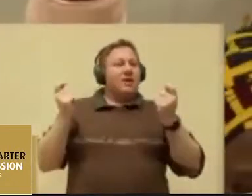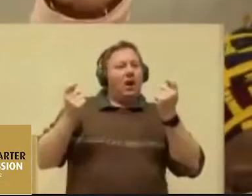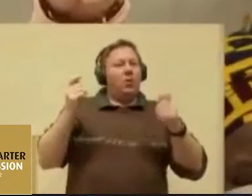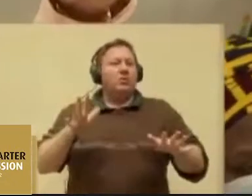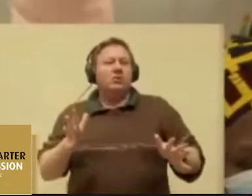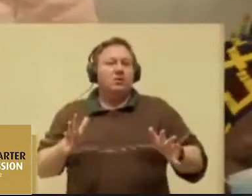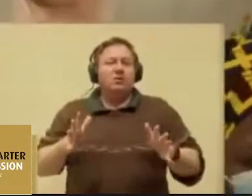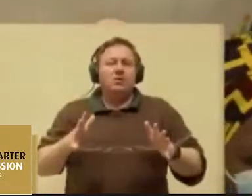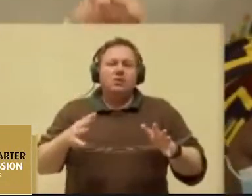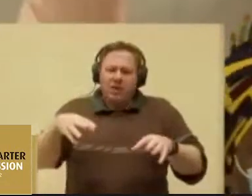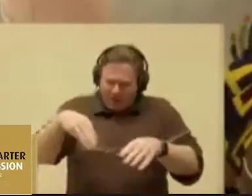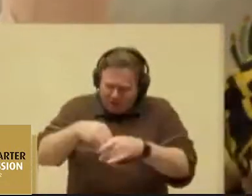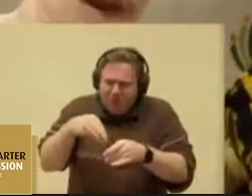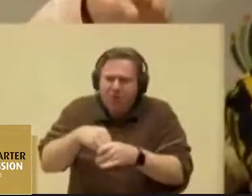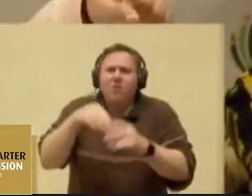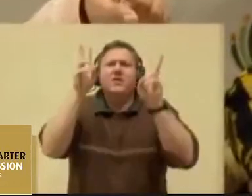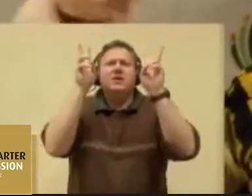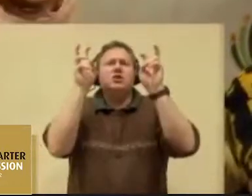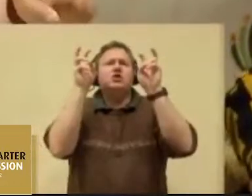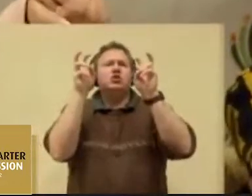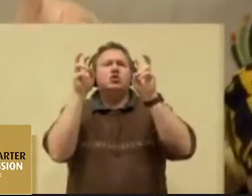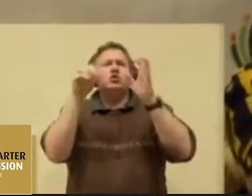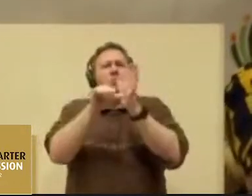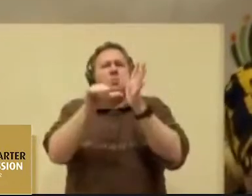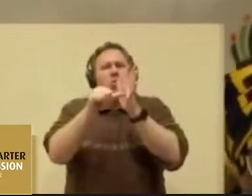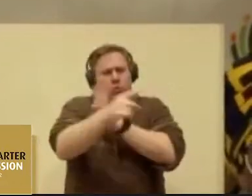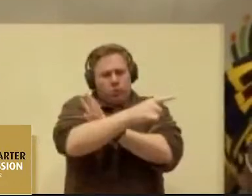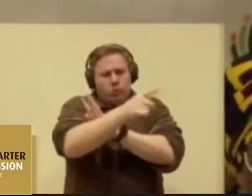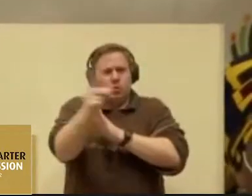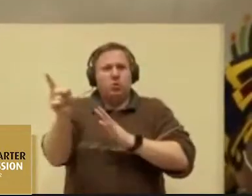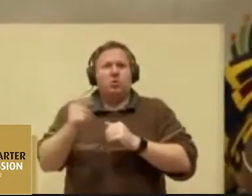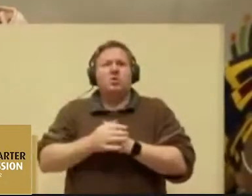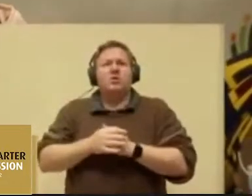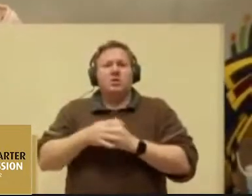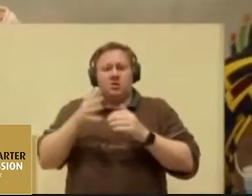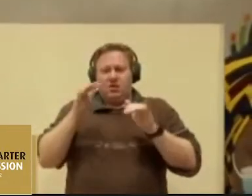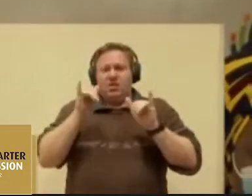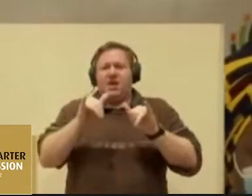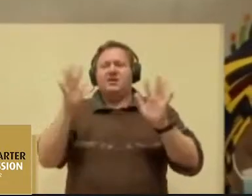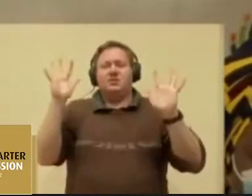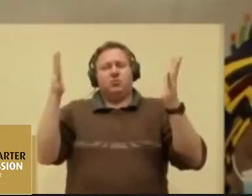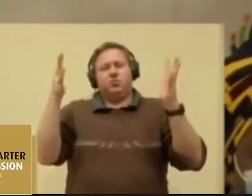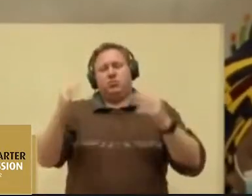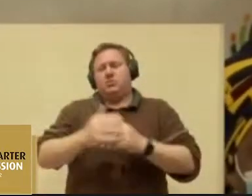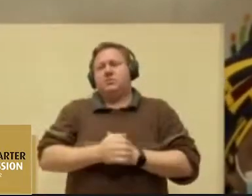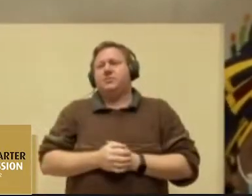to participate in issues that is important for you that is the thing